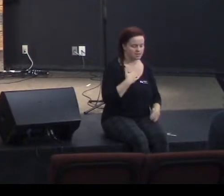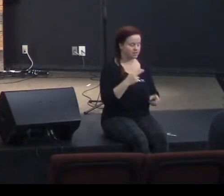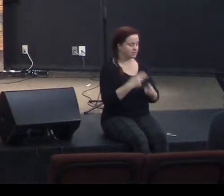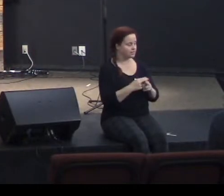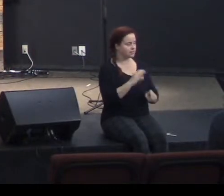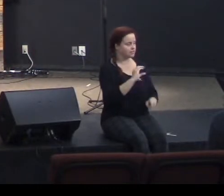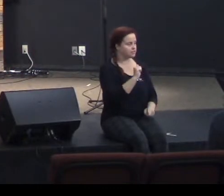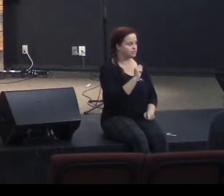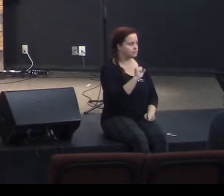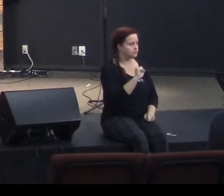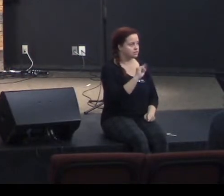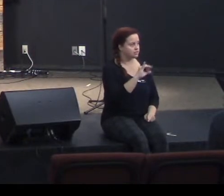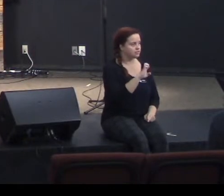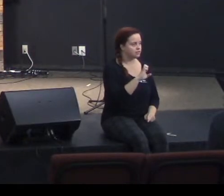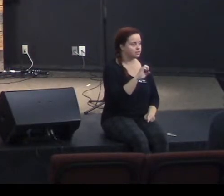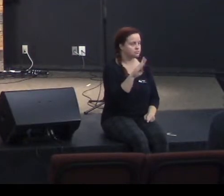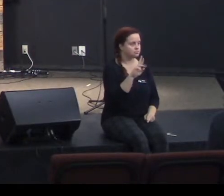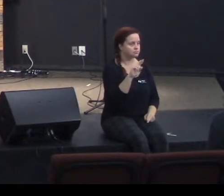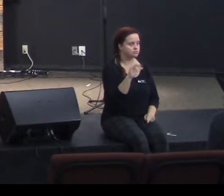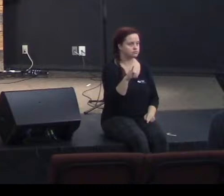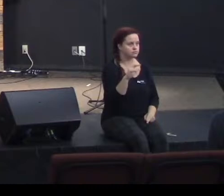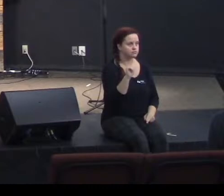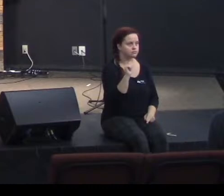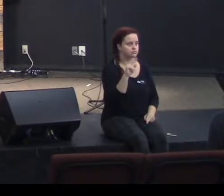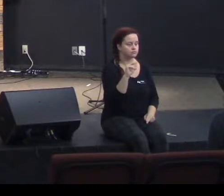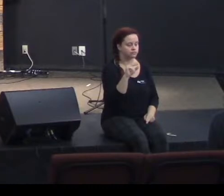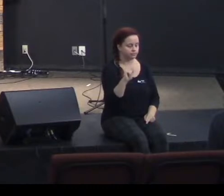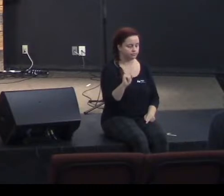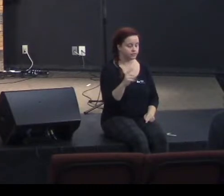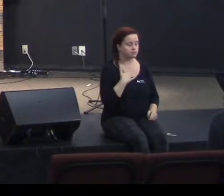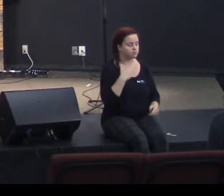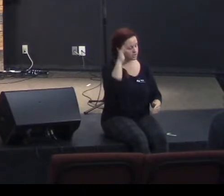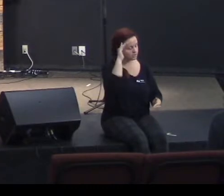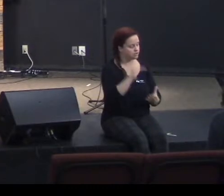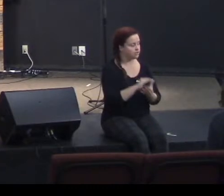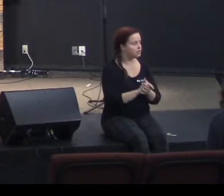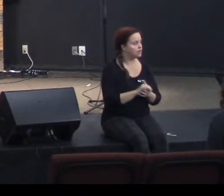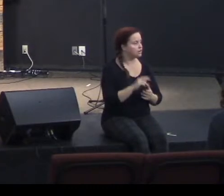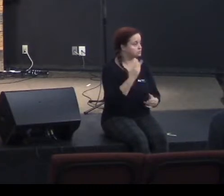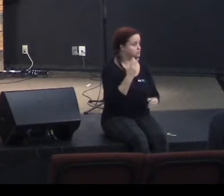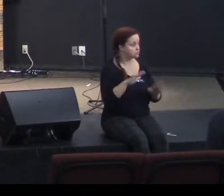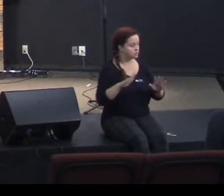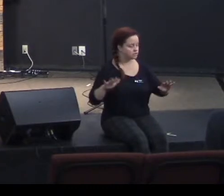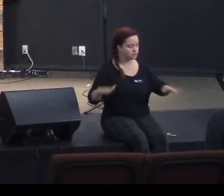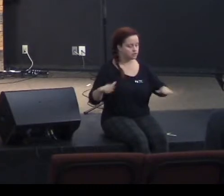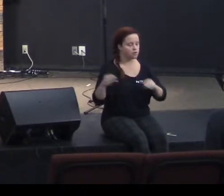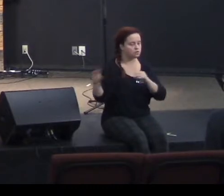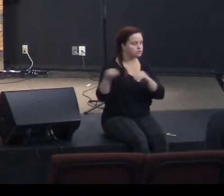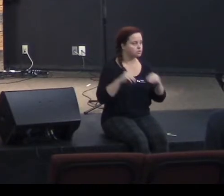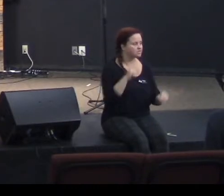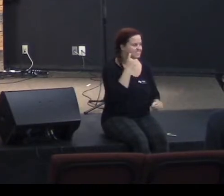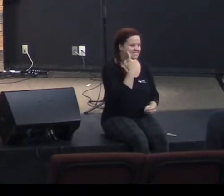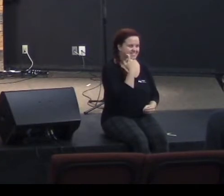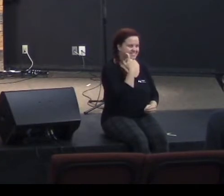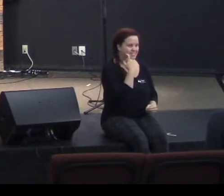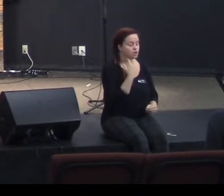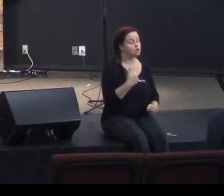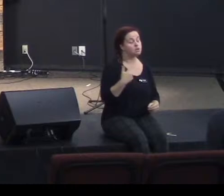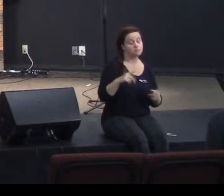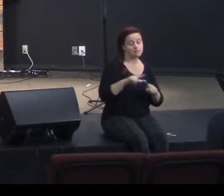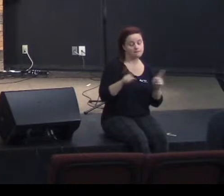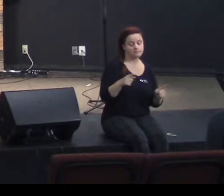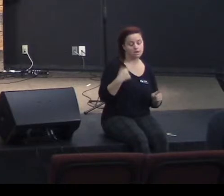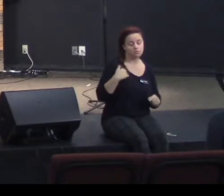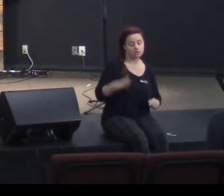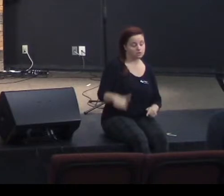husband and I and our two kids moved here recently, but some of you know us because I've grew up here. Stephanie and I